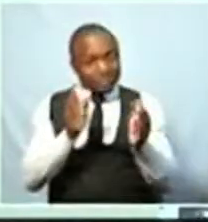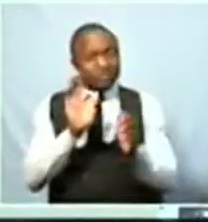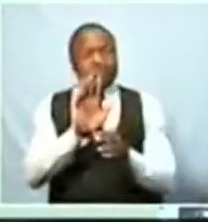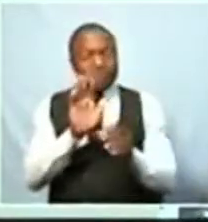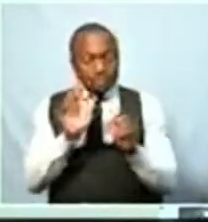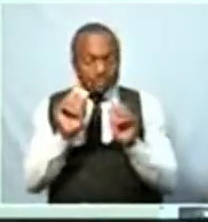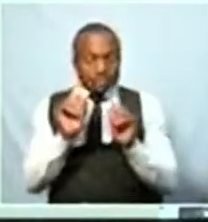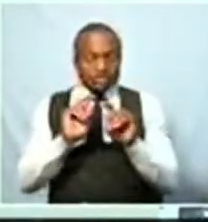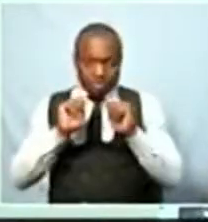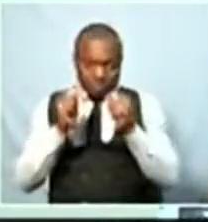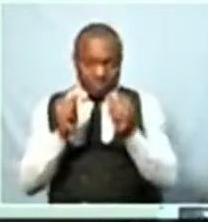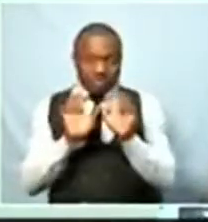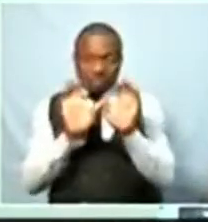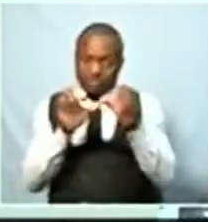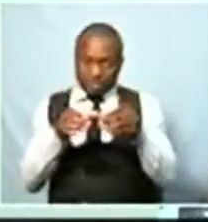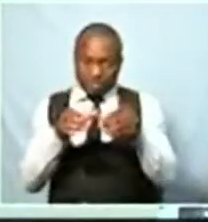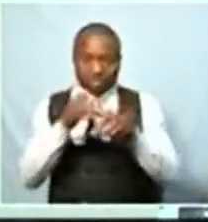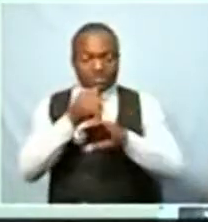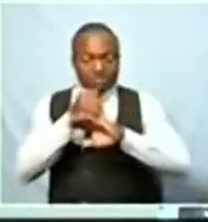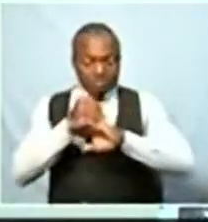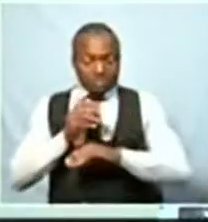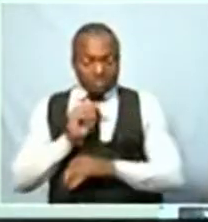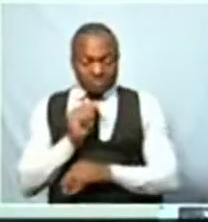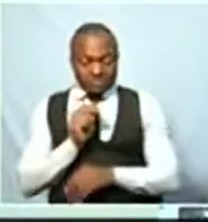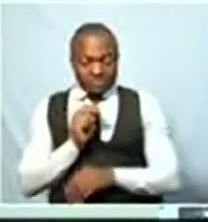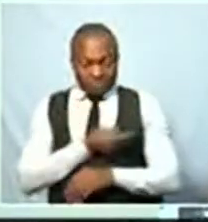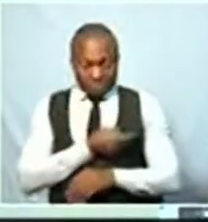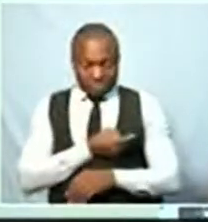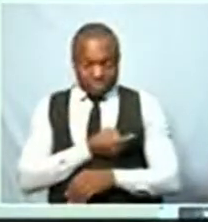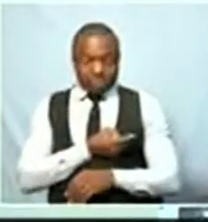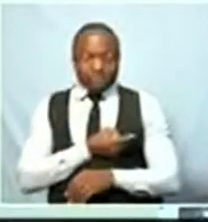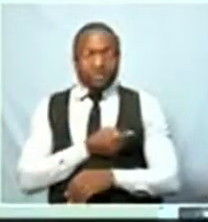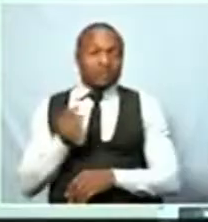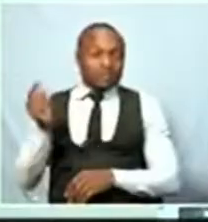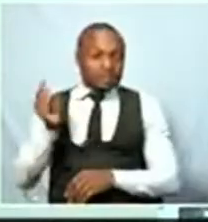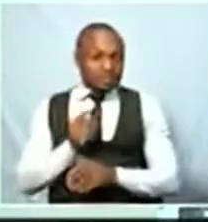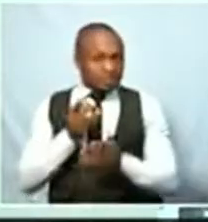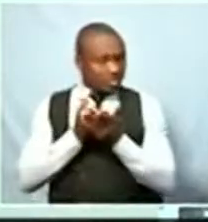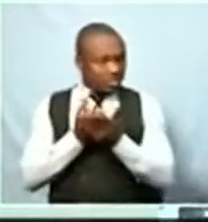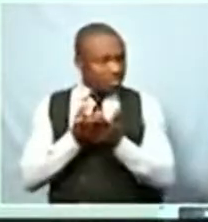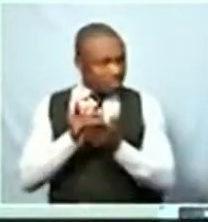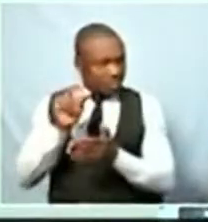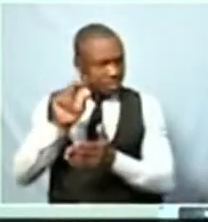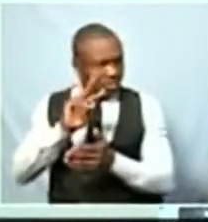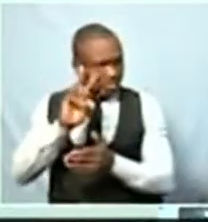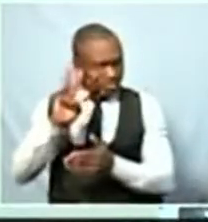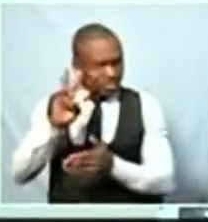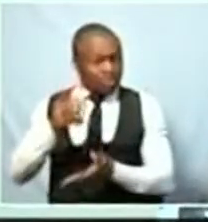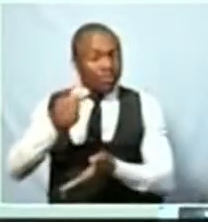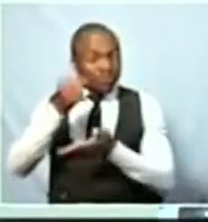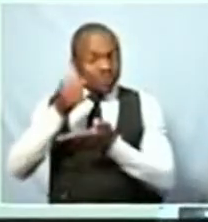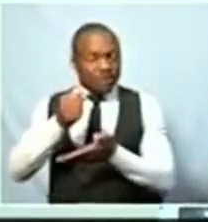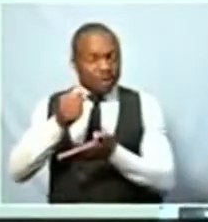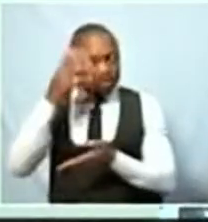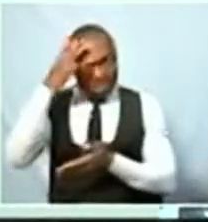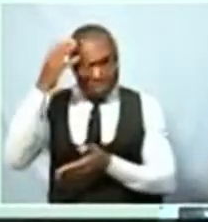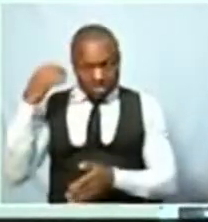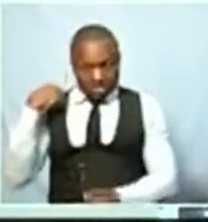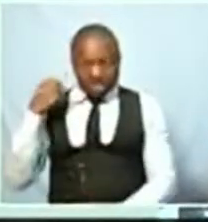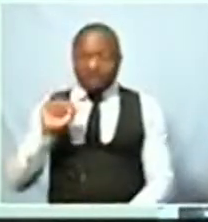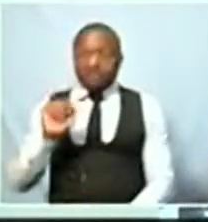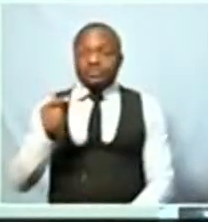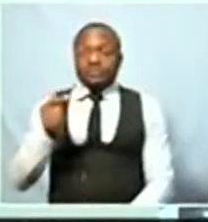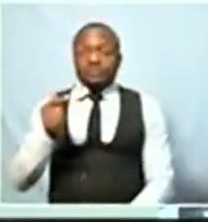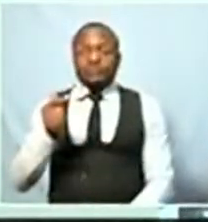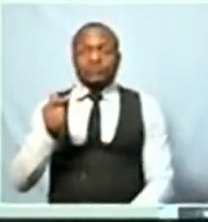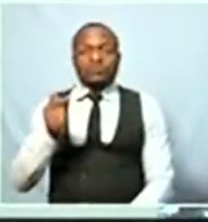committee for extending an invitation to my office to submit the 2026 budget memorandum for Office of the Auditor General to the